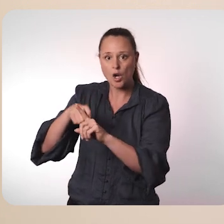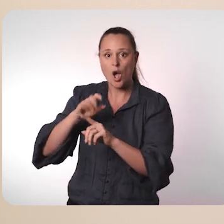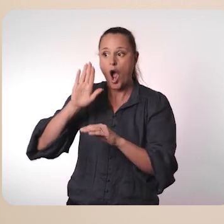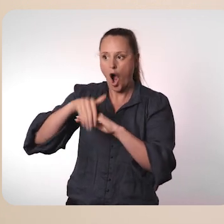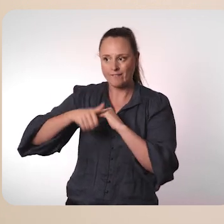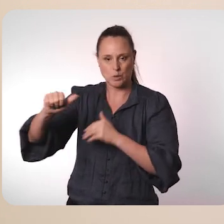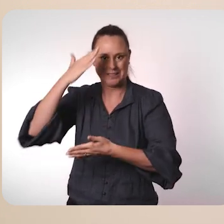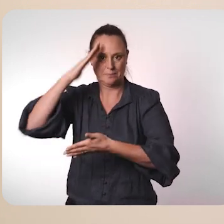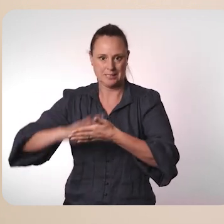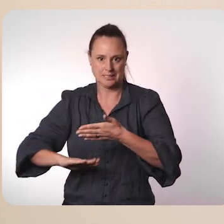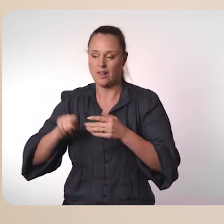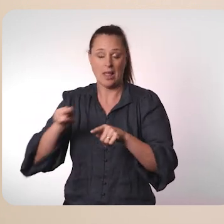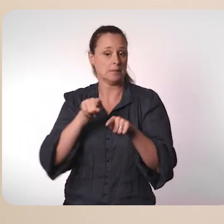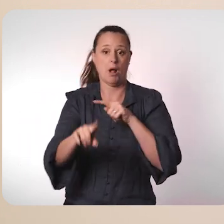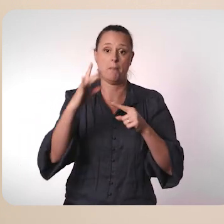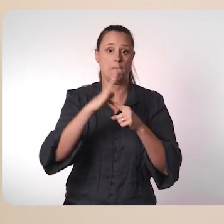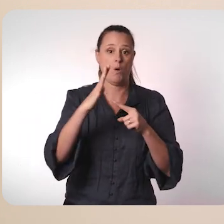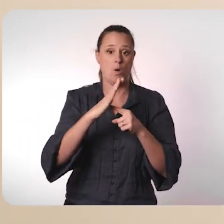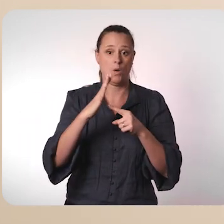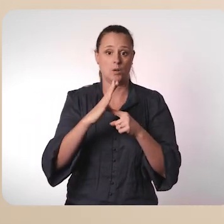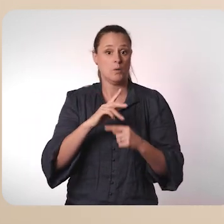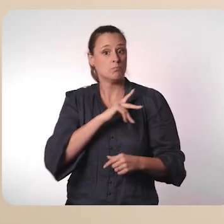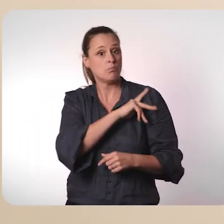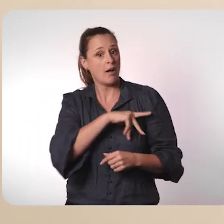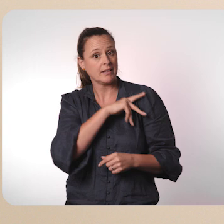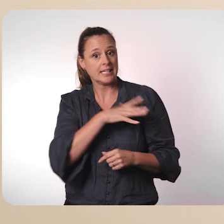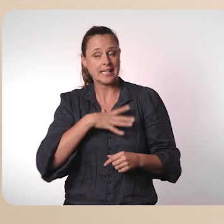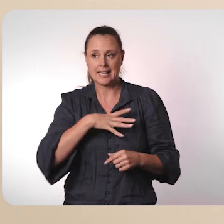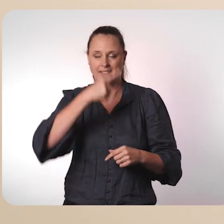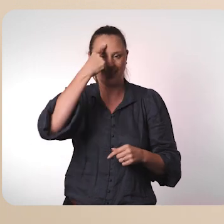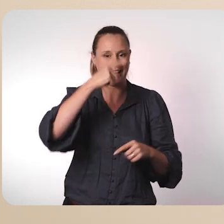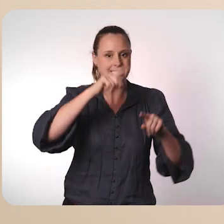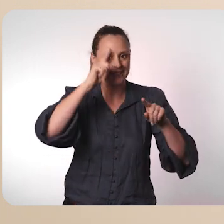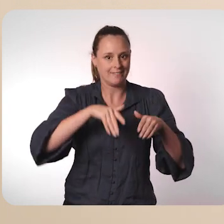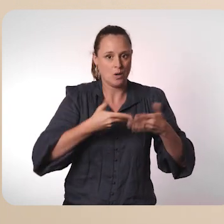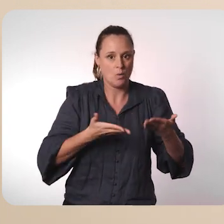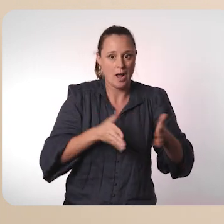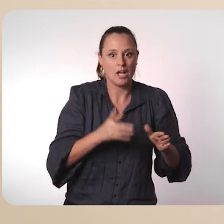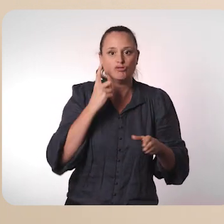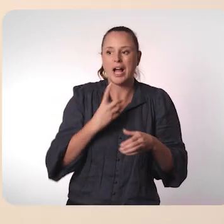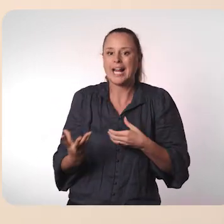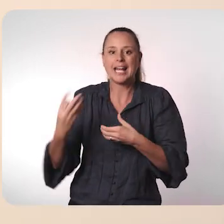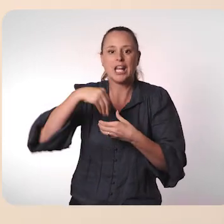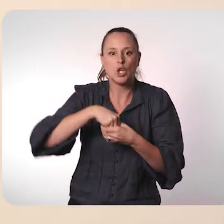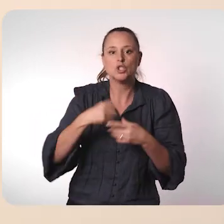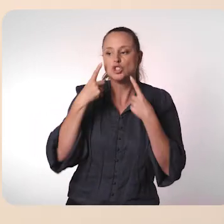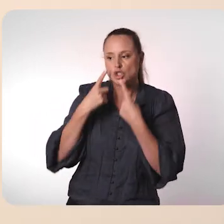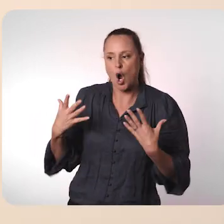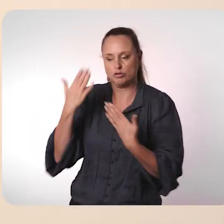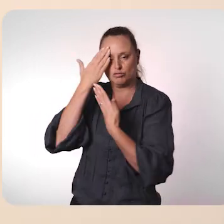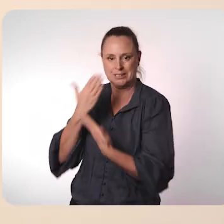practitioners need to be thinking outside of the box. Real inclusion starts with respect and be part of the solution.